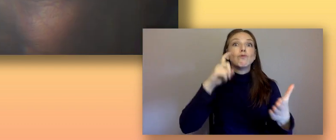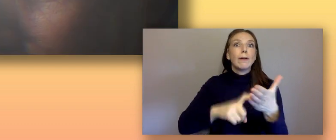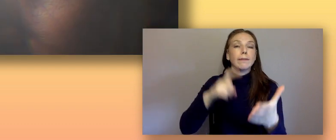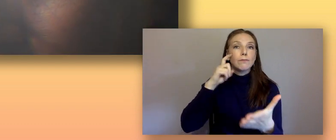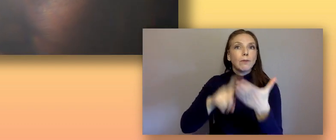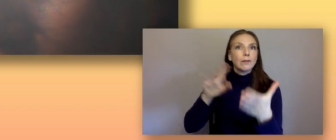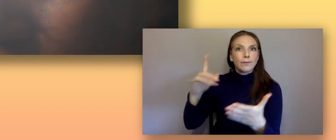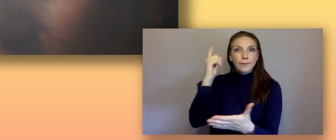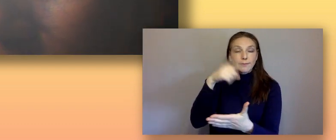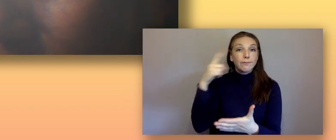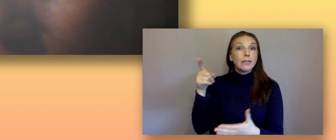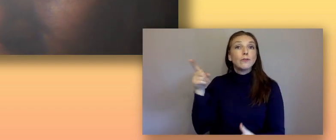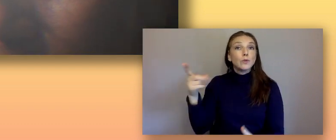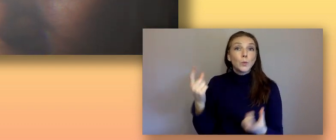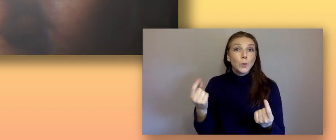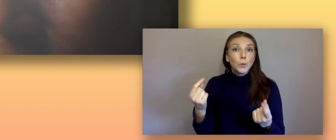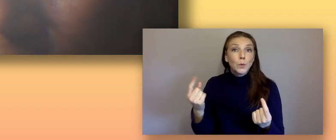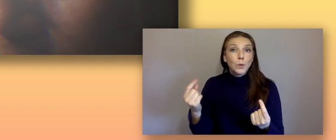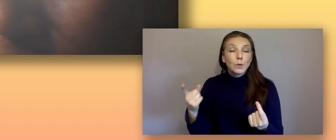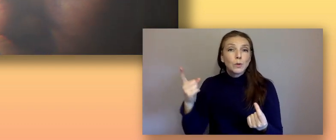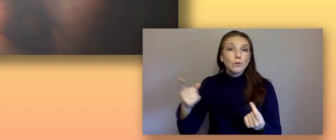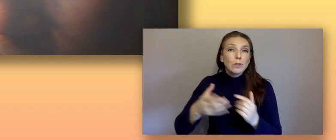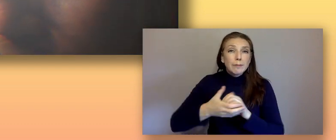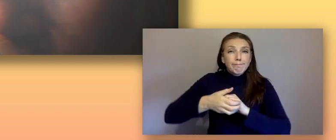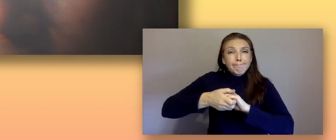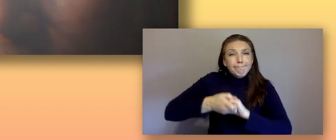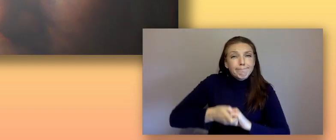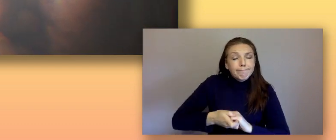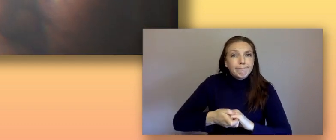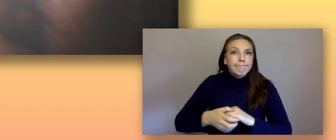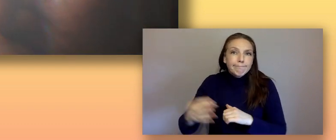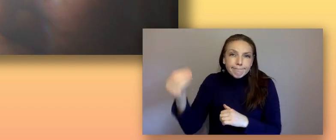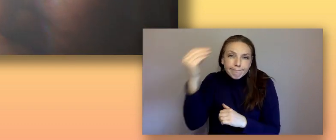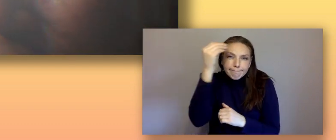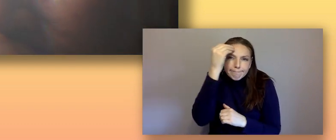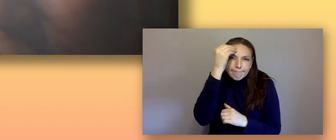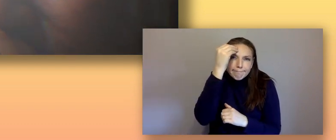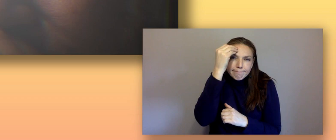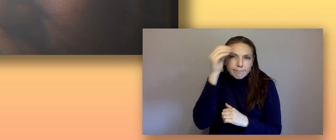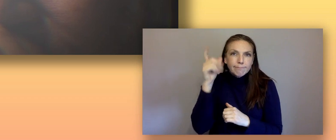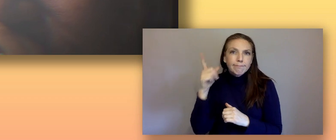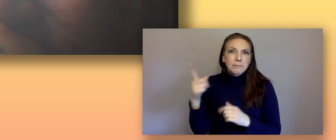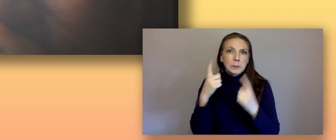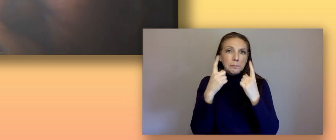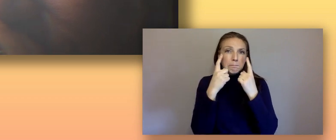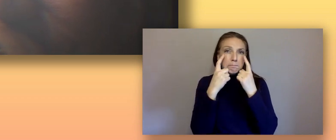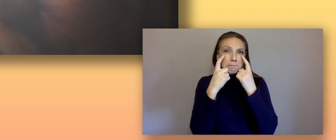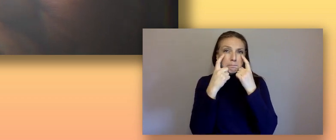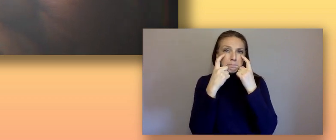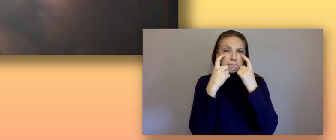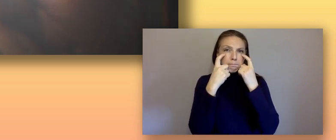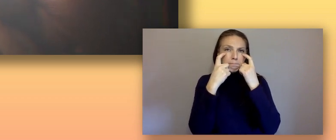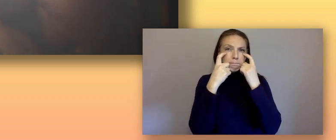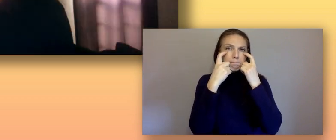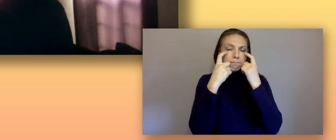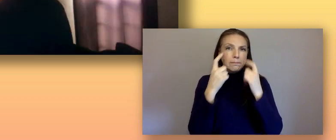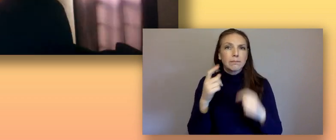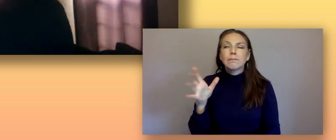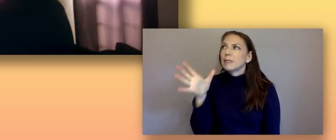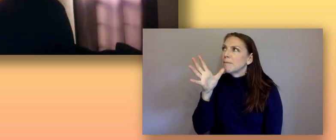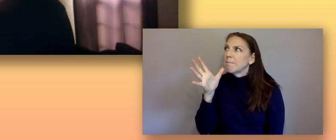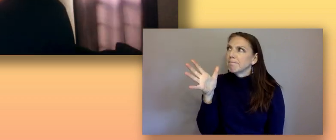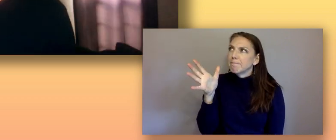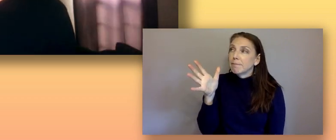Recognized. She leans down, squeezes my hand, kisses my forehead, and tries very hard to hold back the tears welling up in her eyes.